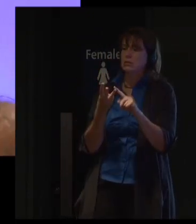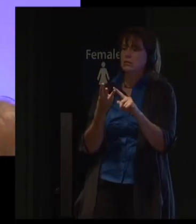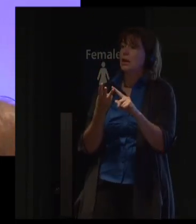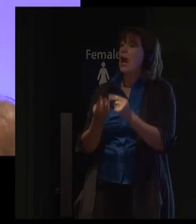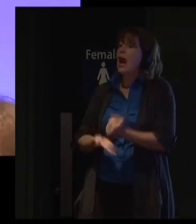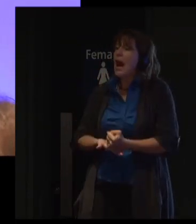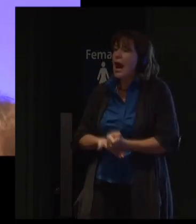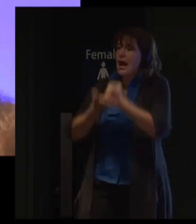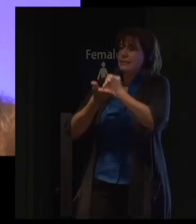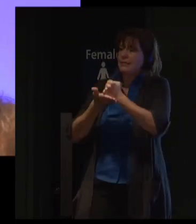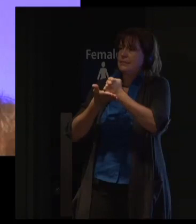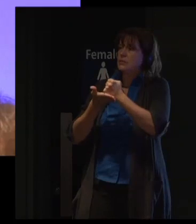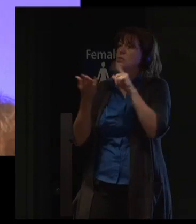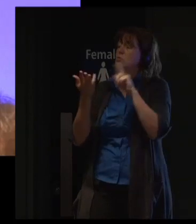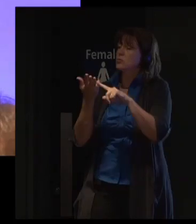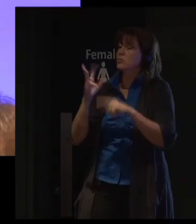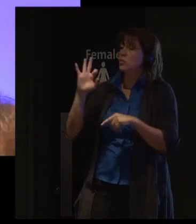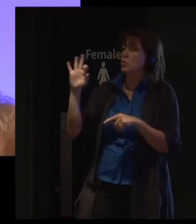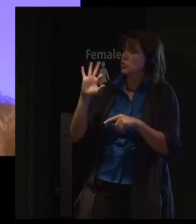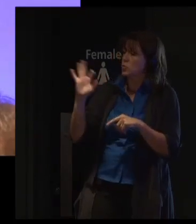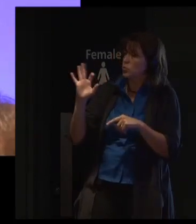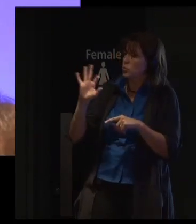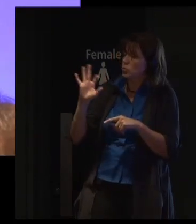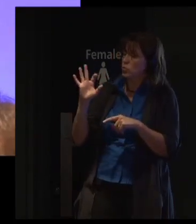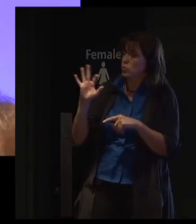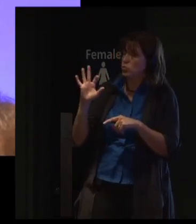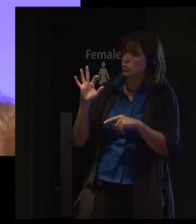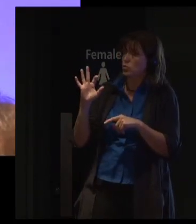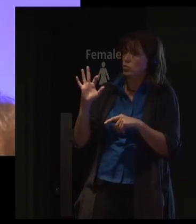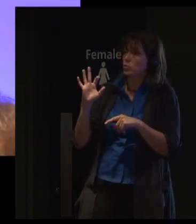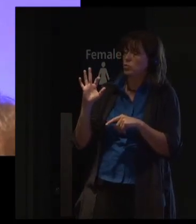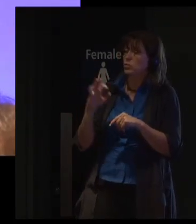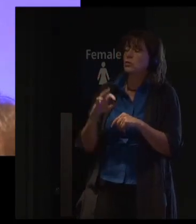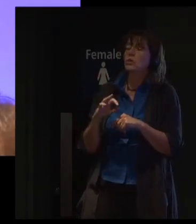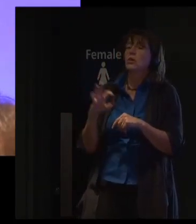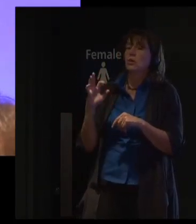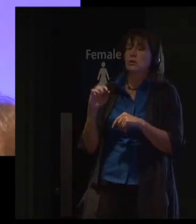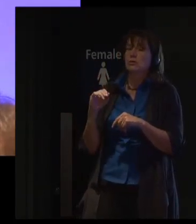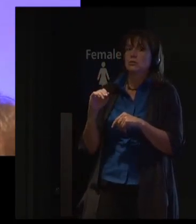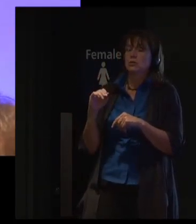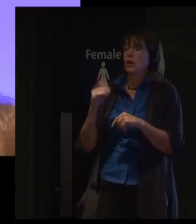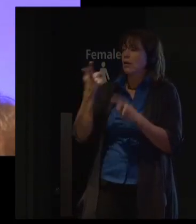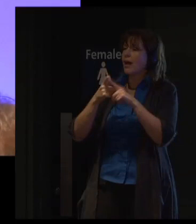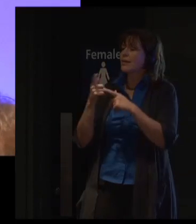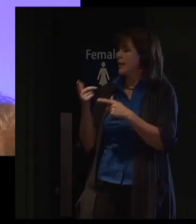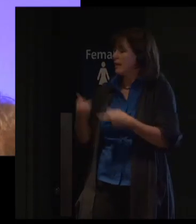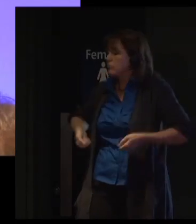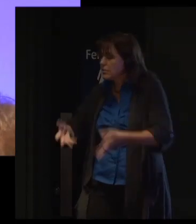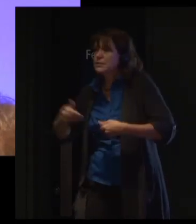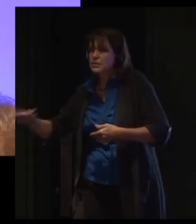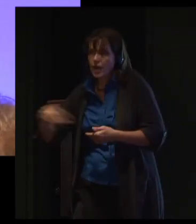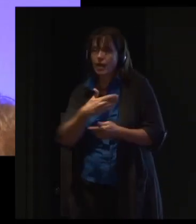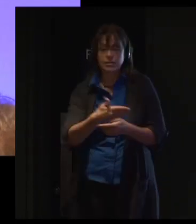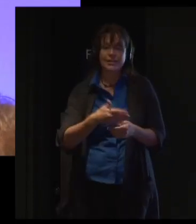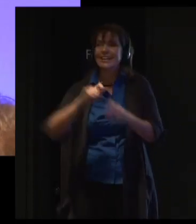assistance, restrooms for disabled in the stadium. There's a special key for it to keep the toilets